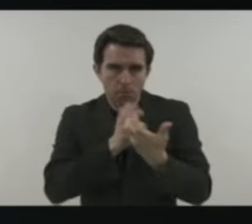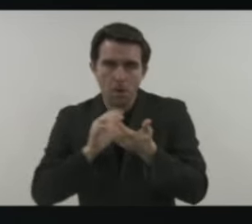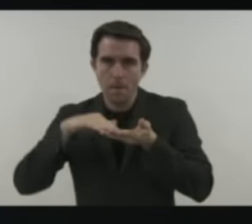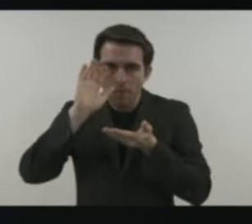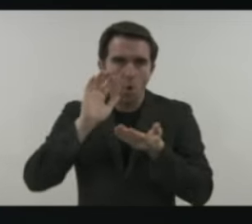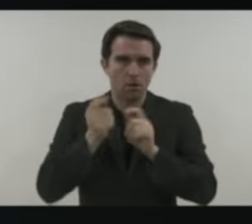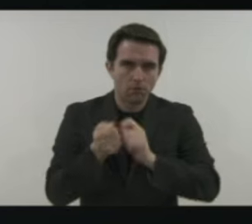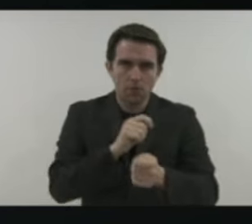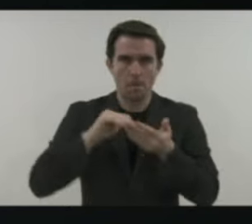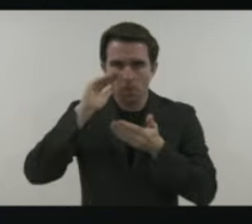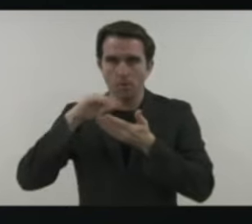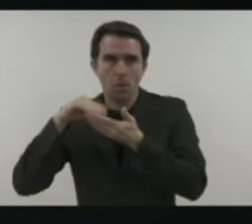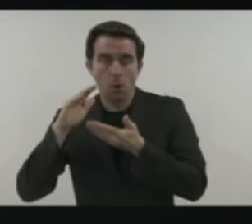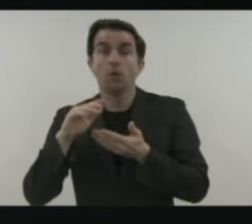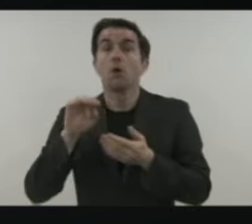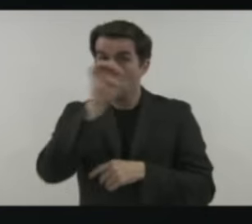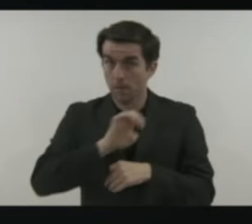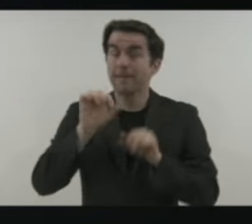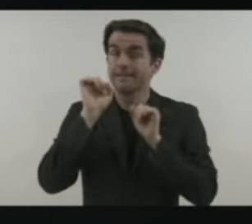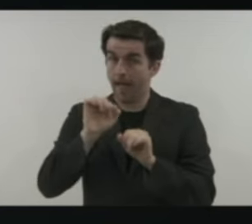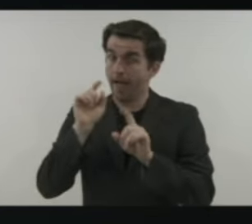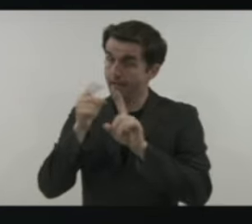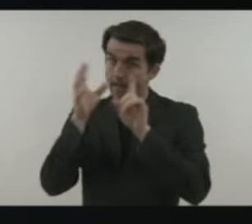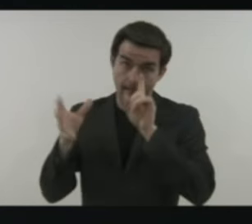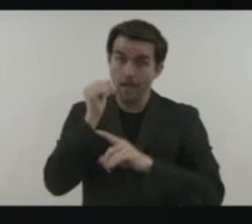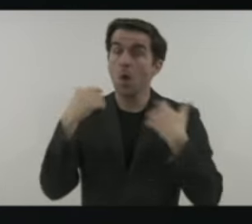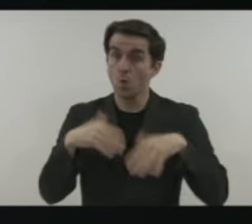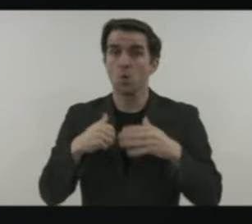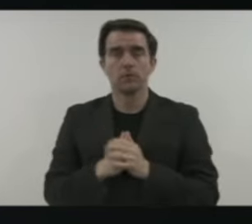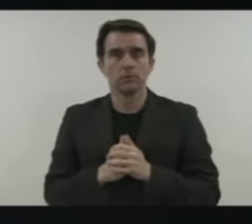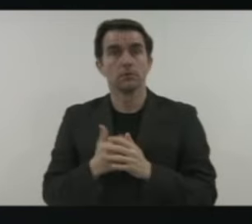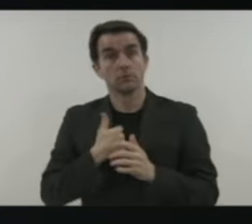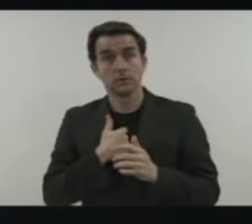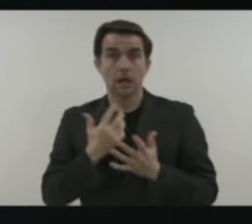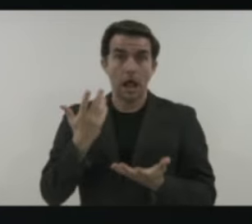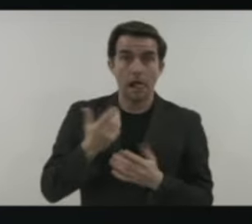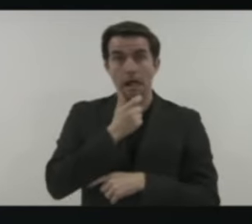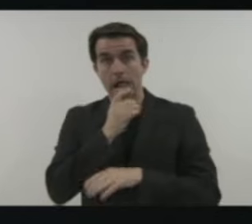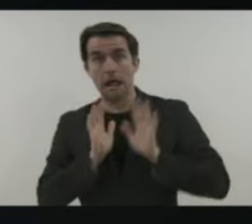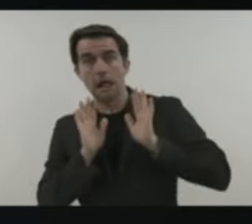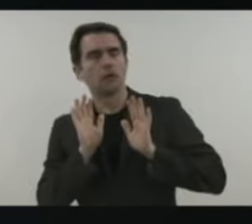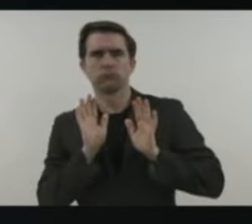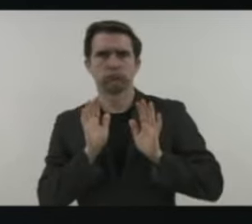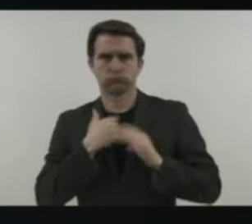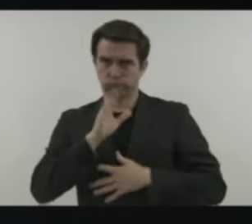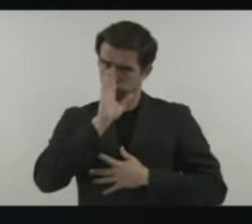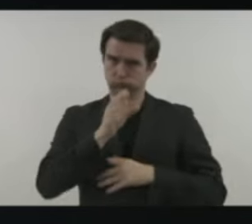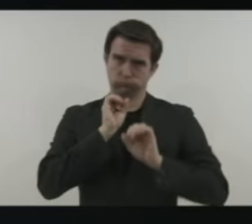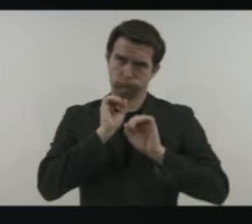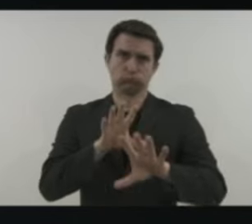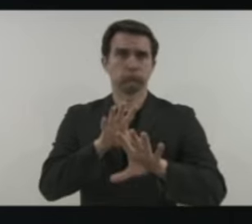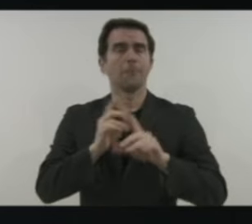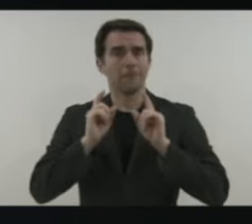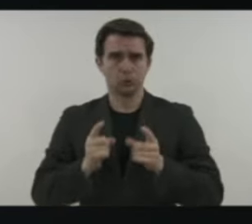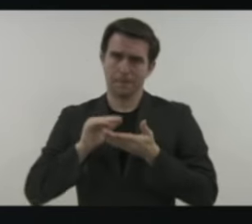address climate change, but we must do more to ensure that we can and must continue this journey uninterrupted and